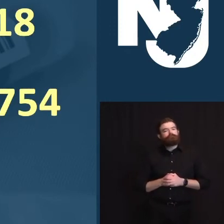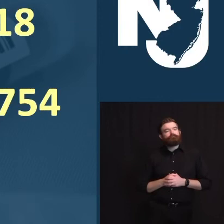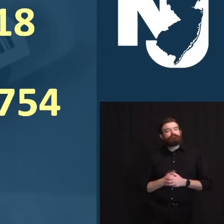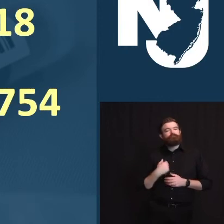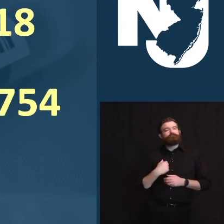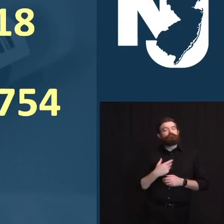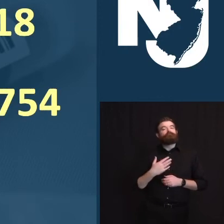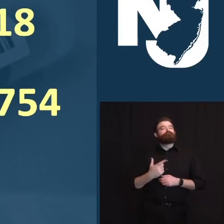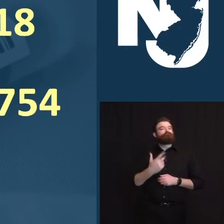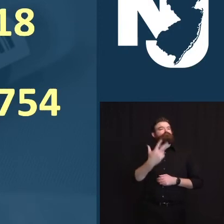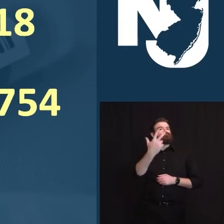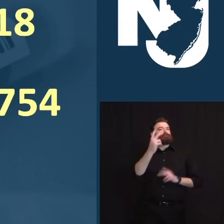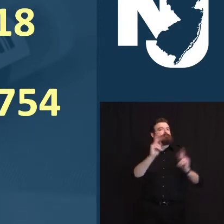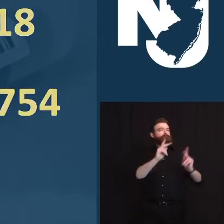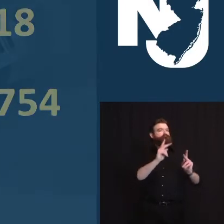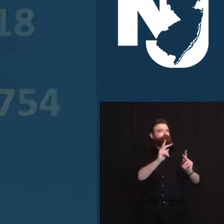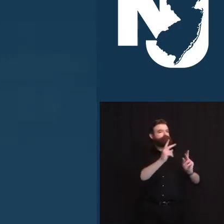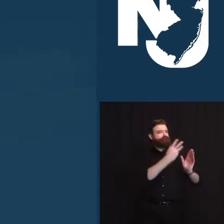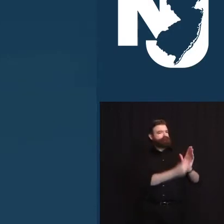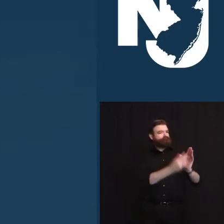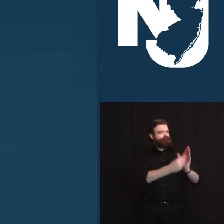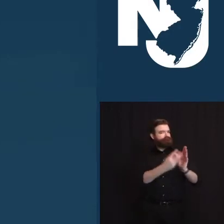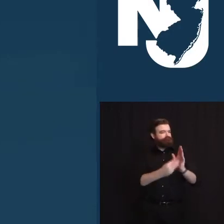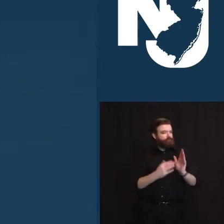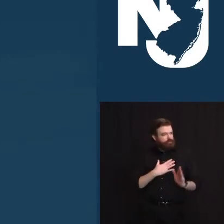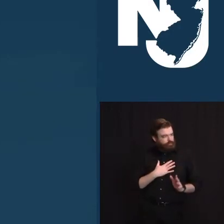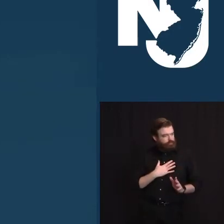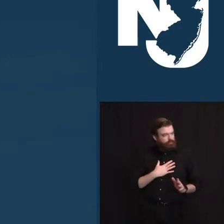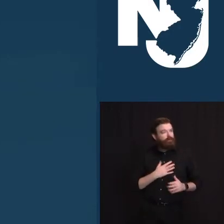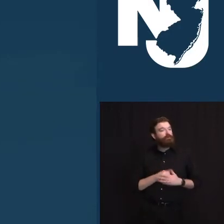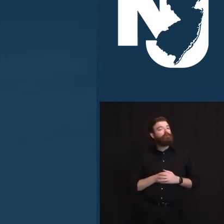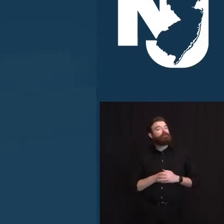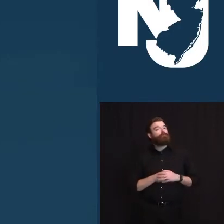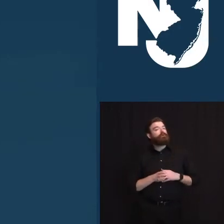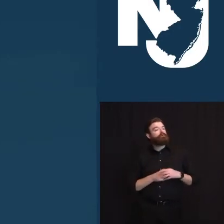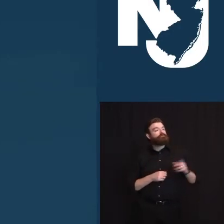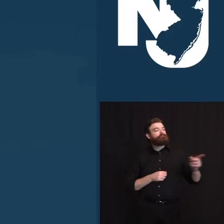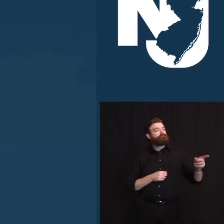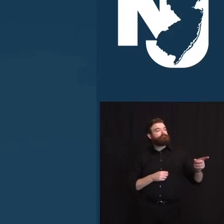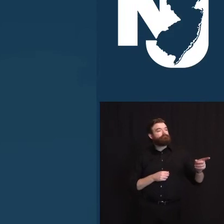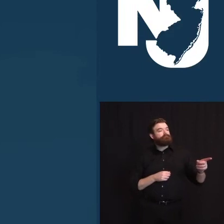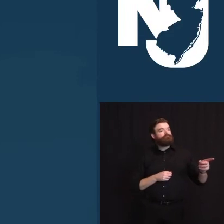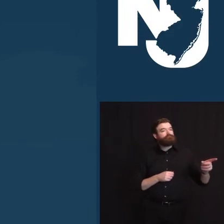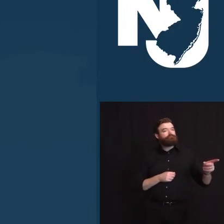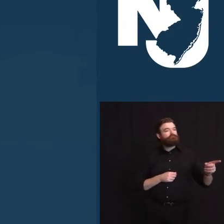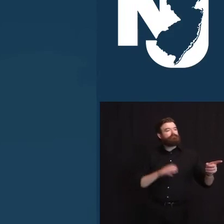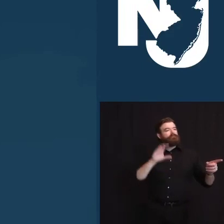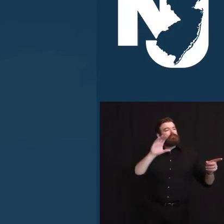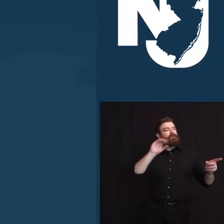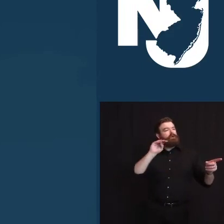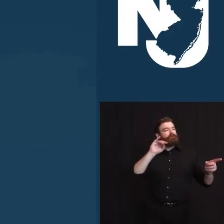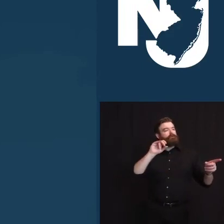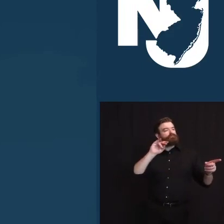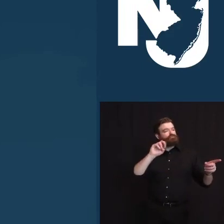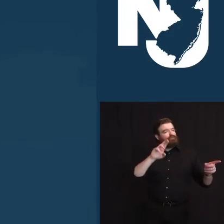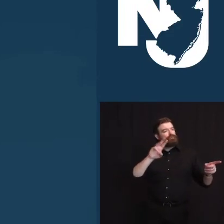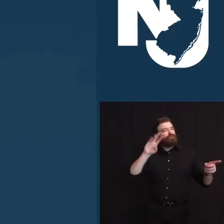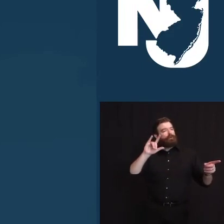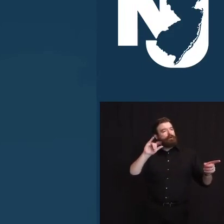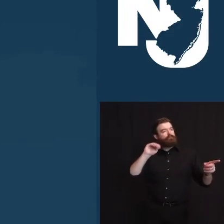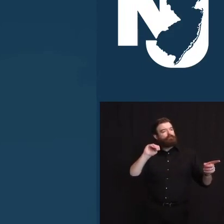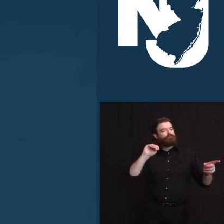We'll begin this Friday by remembering former Commissioner William Shorty Eggers of Mount Ephraim